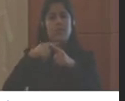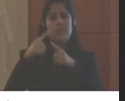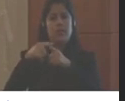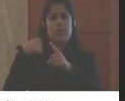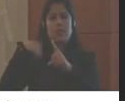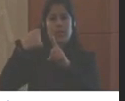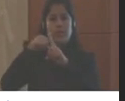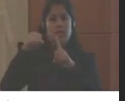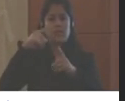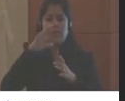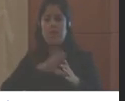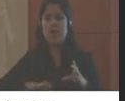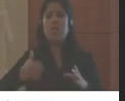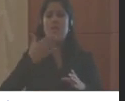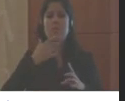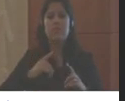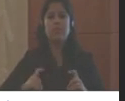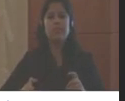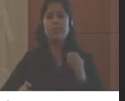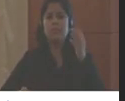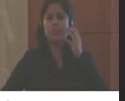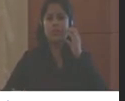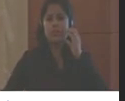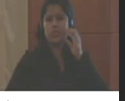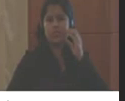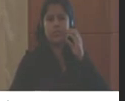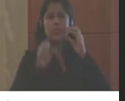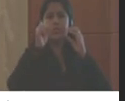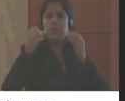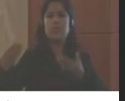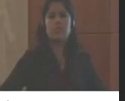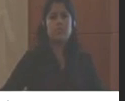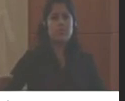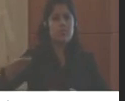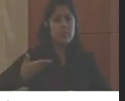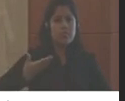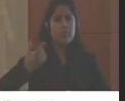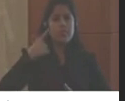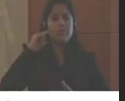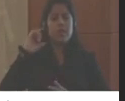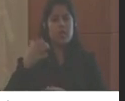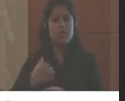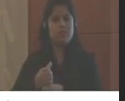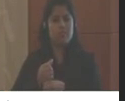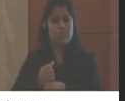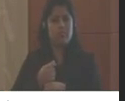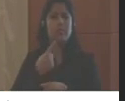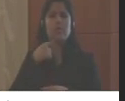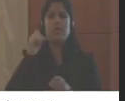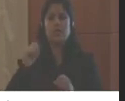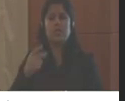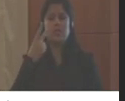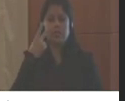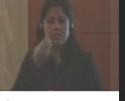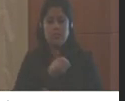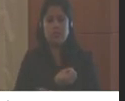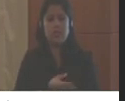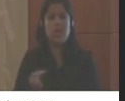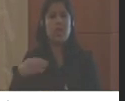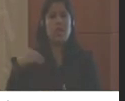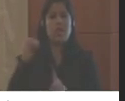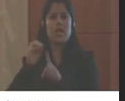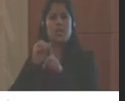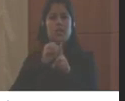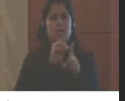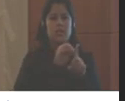our system works. We can see the monitoring room sends to the National Civil